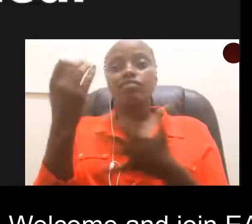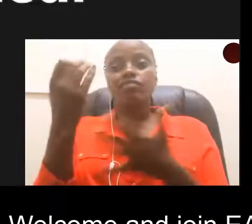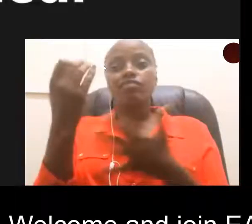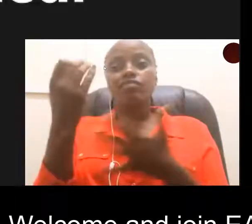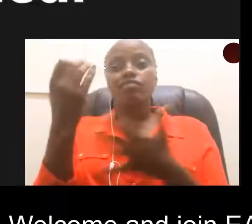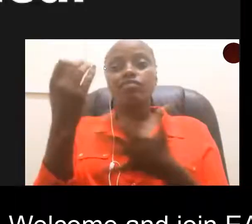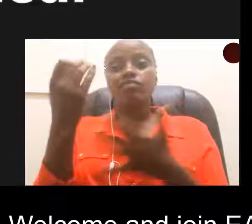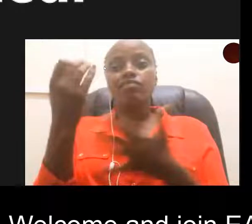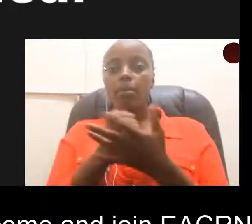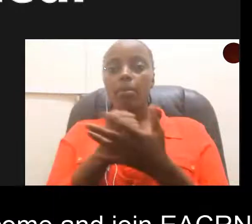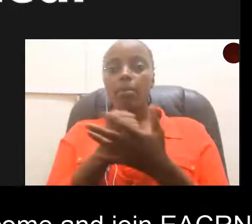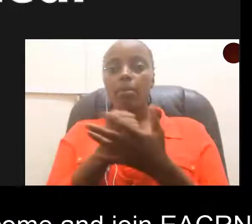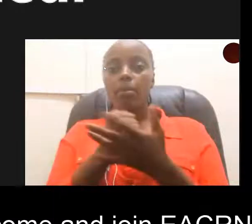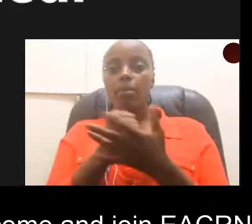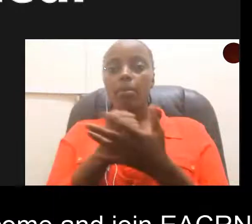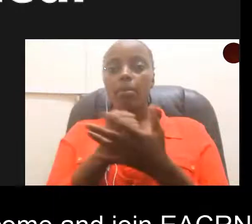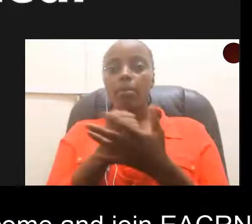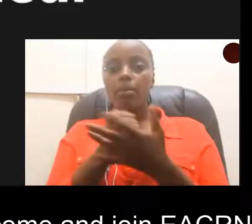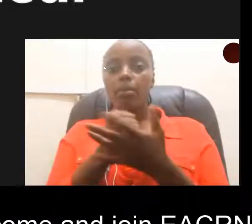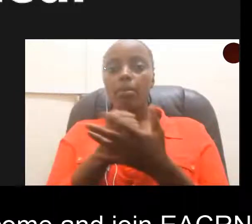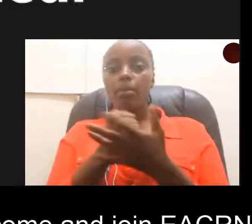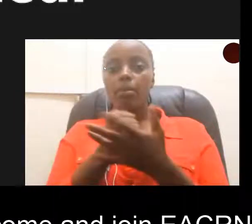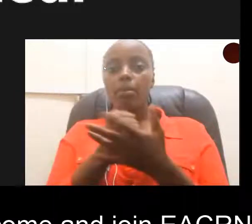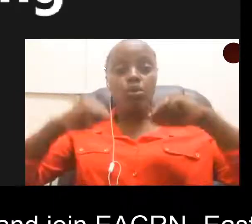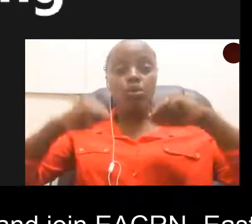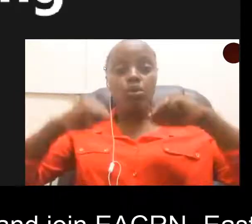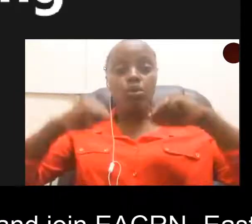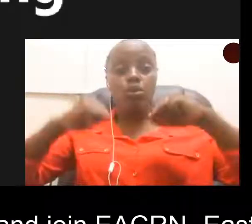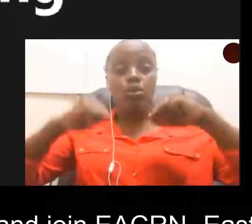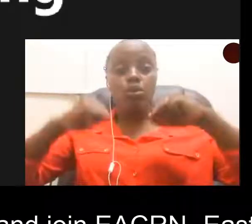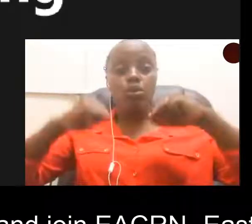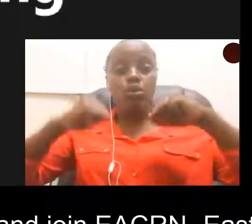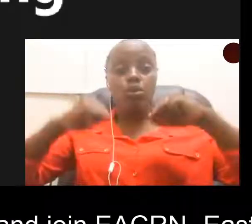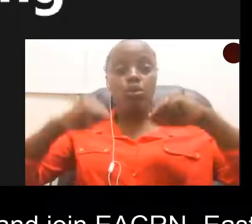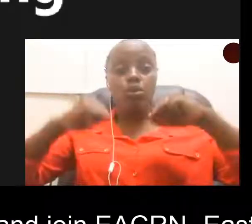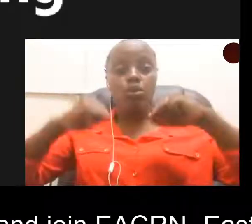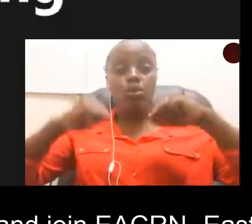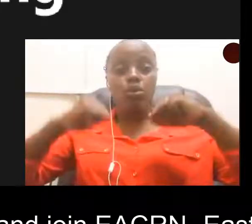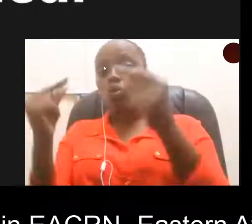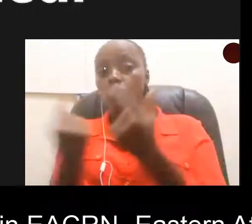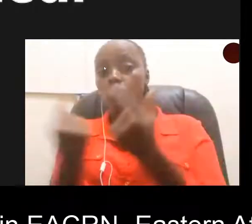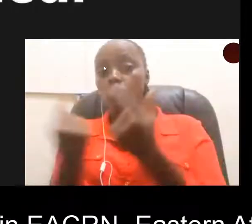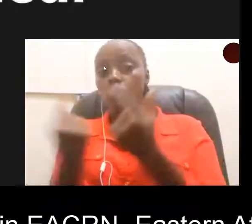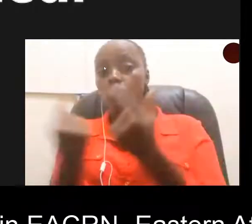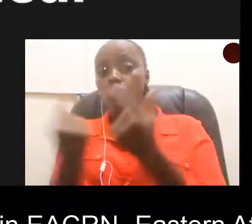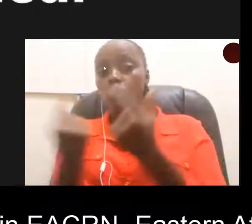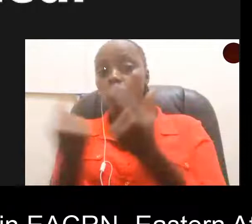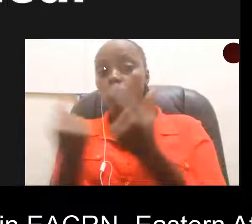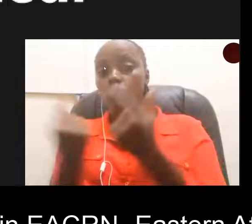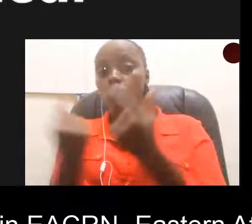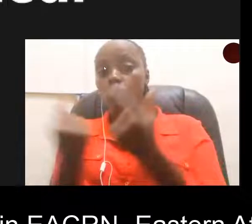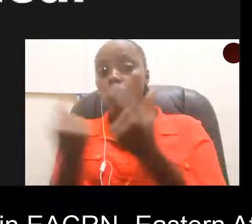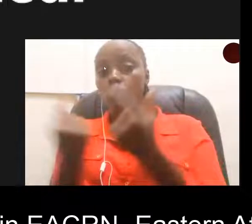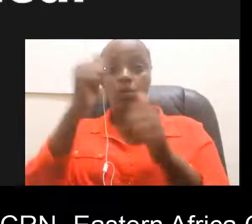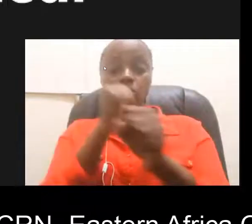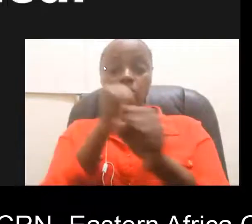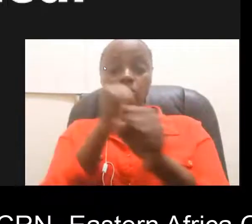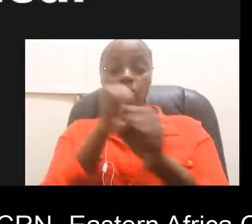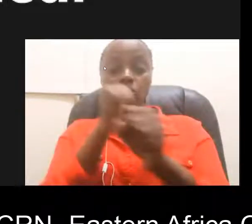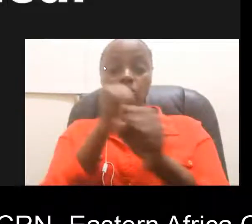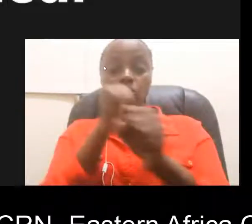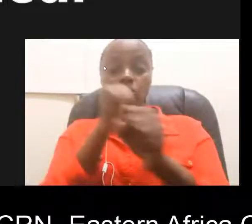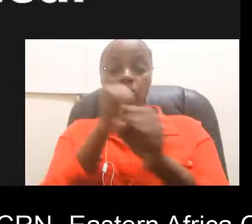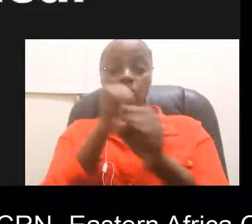so that it can be independent with its secretariat as well. So those are some of the things that we are working on